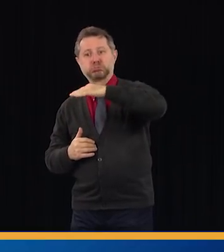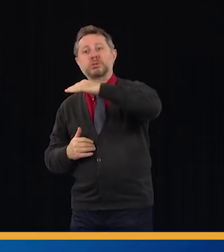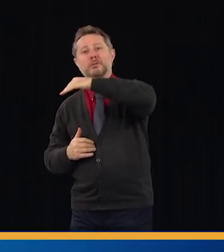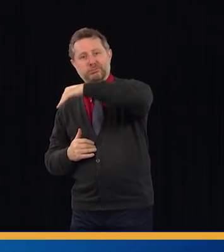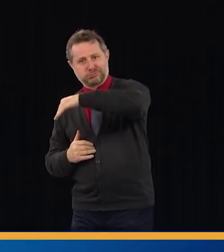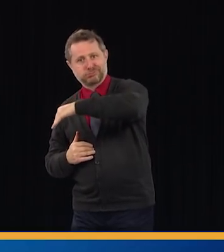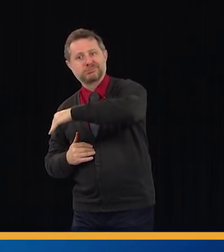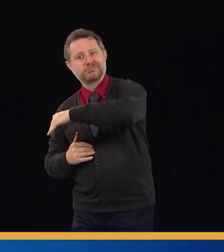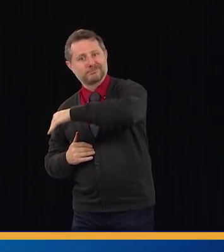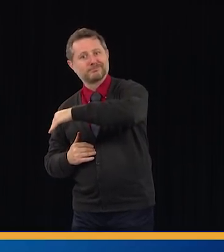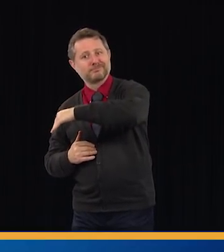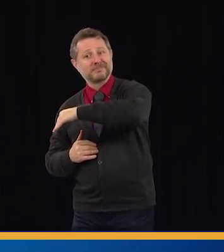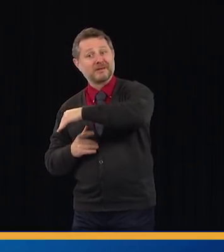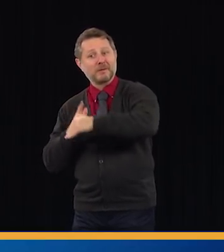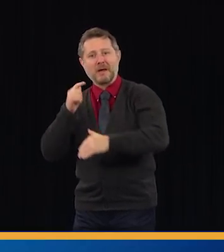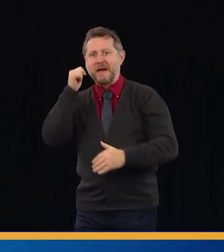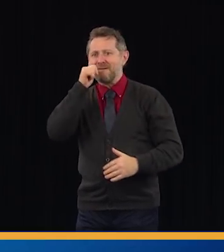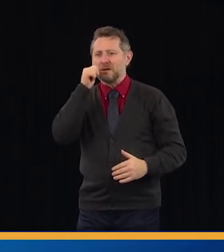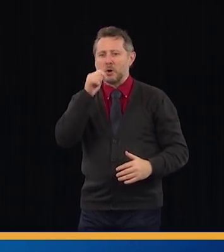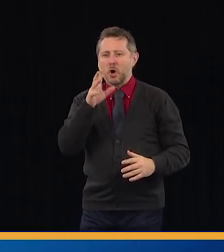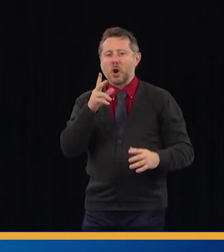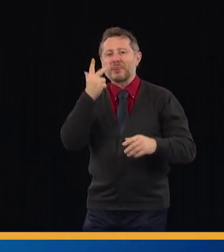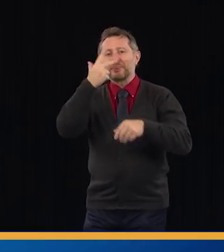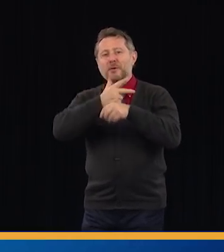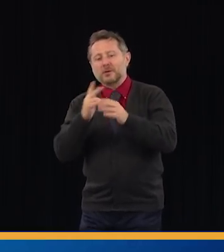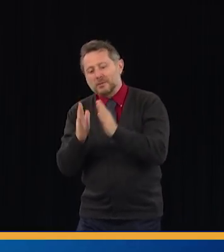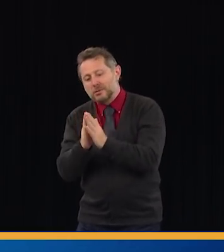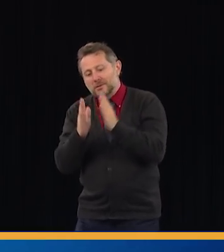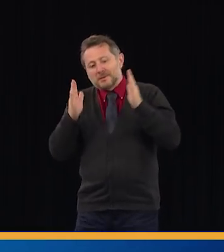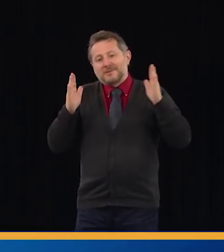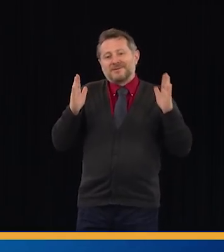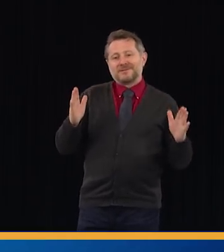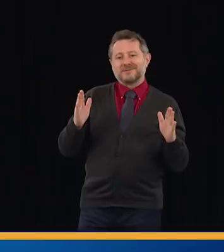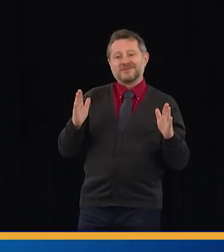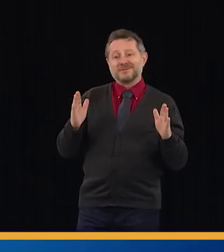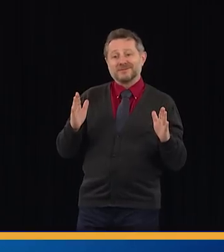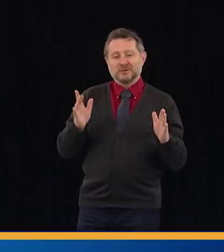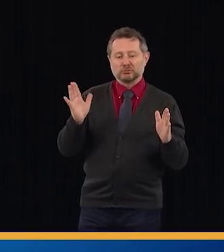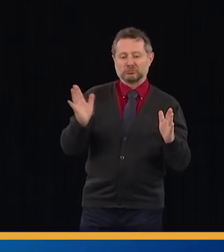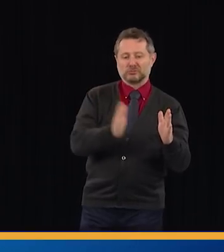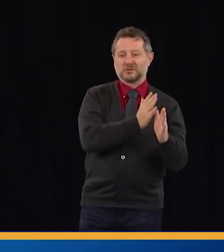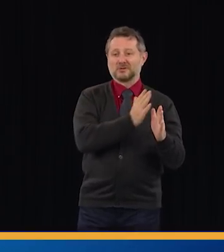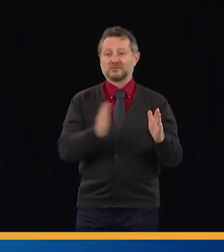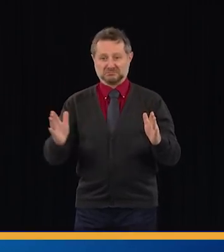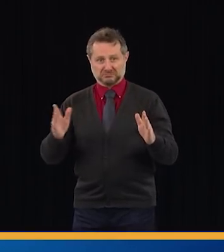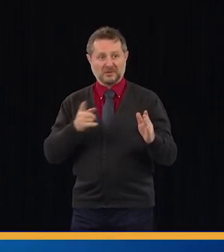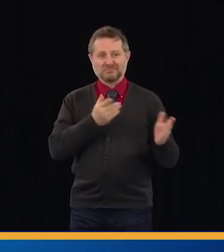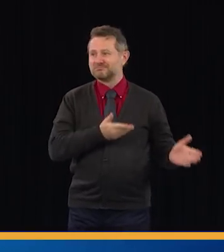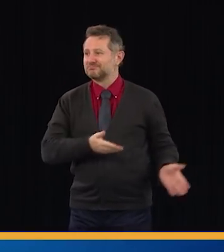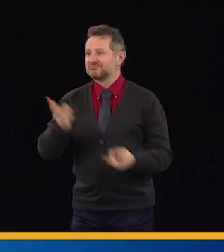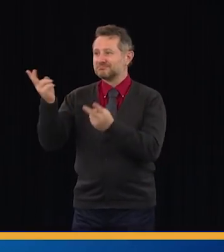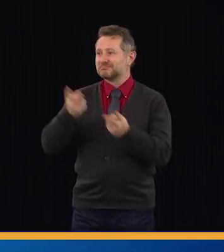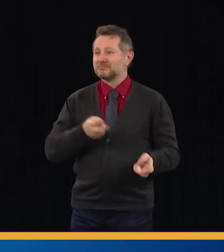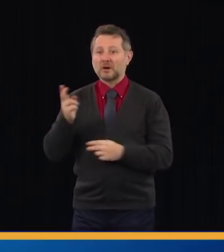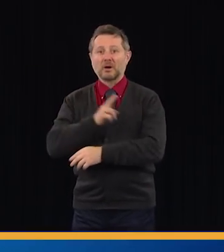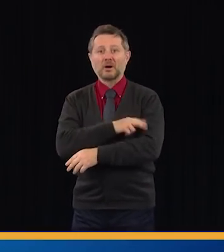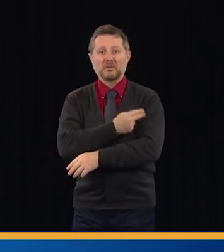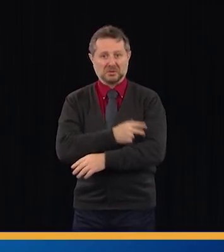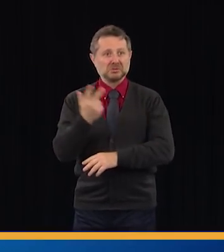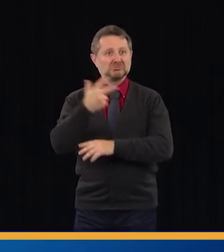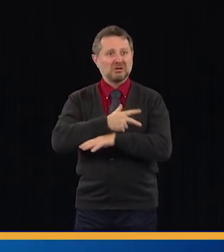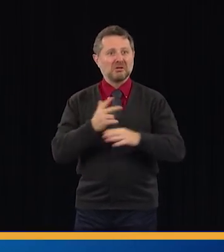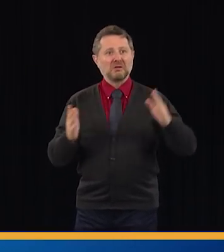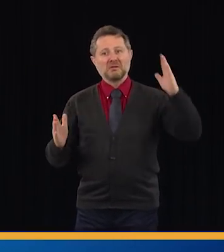day-to-day data. You look at the 3-day trend, but that number is down. The 3-day average trend is